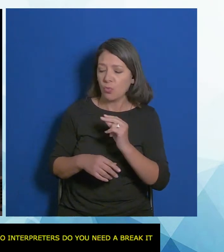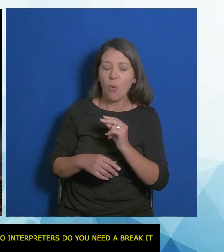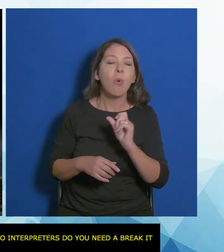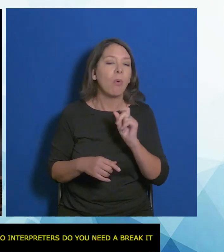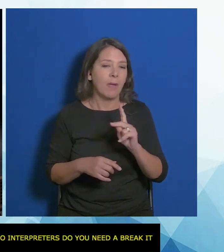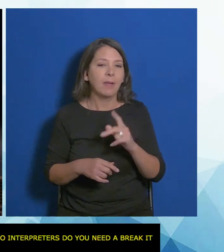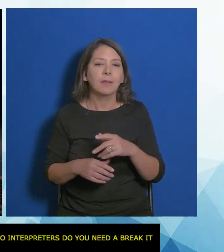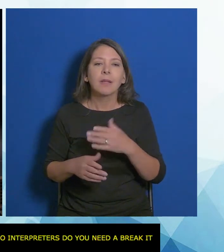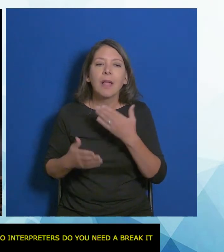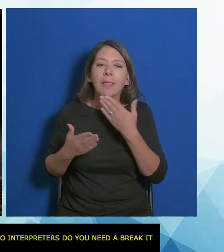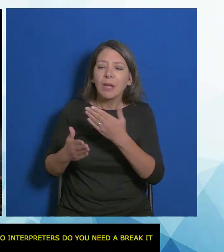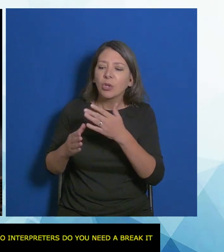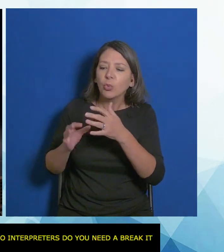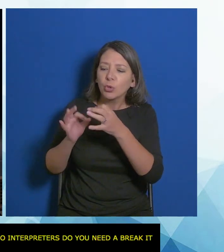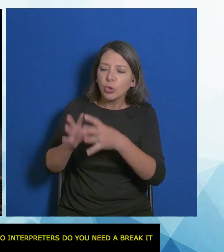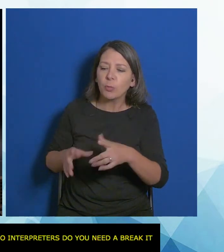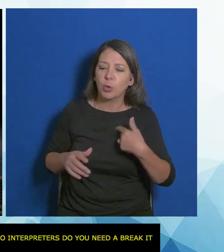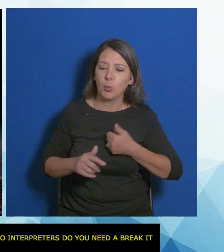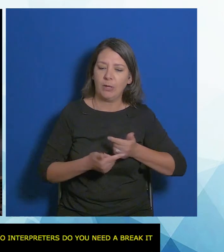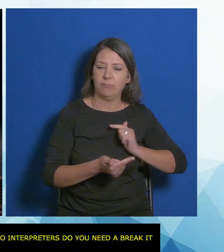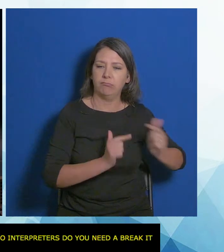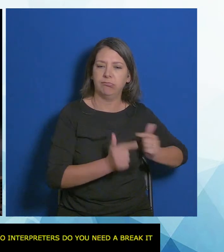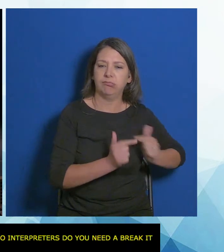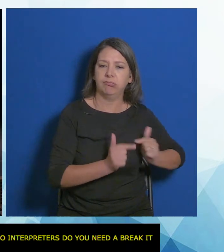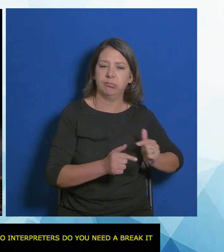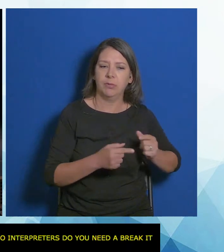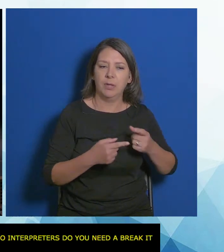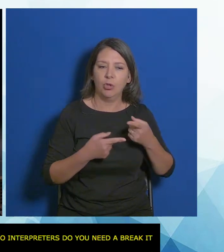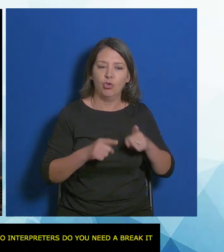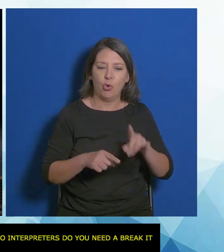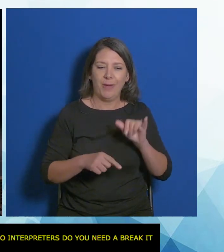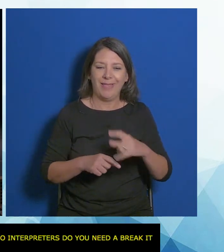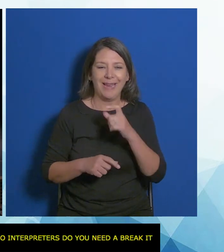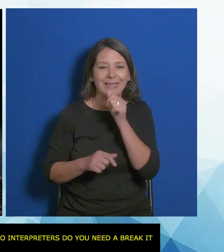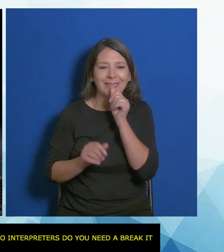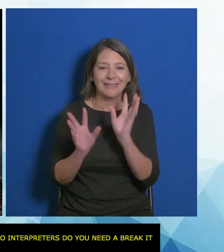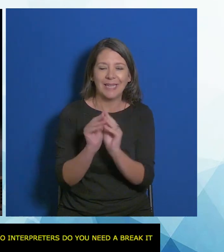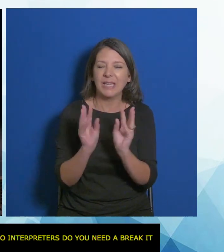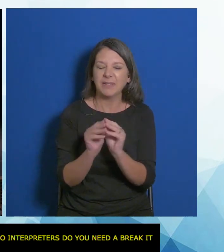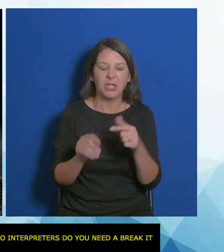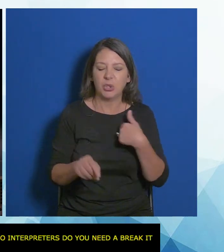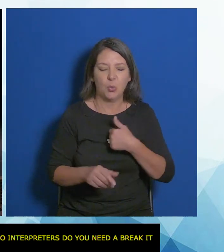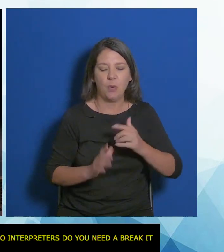but the interpreters were able to rotate through breaks during the executive session. Okay, great, thank you.